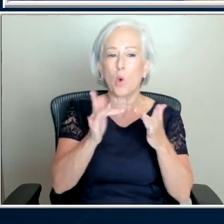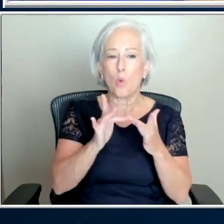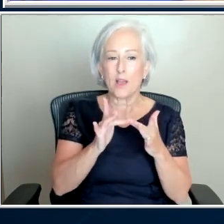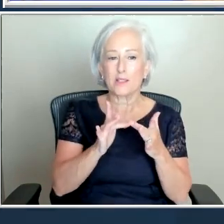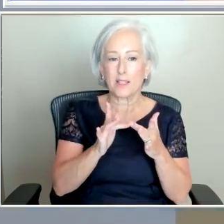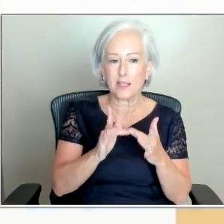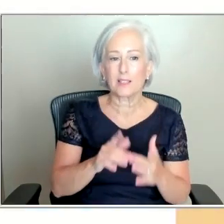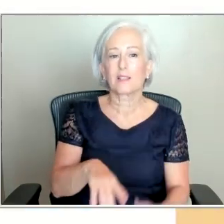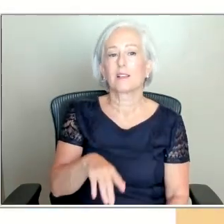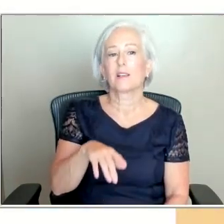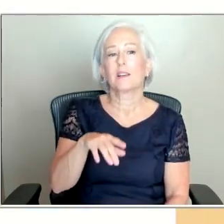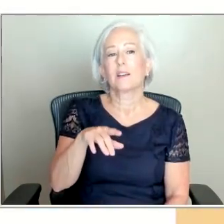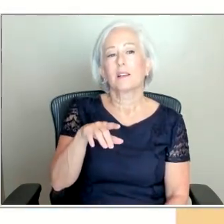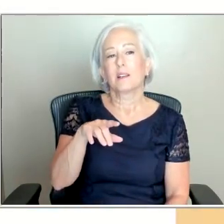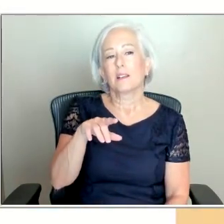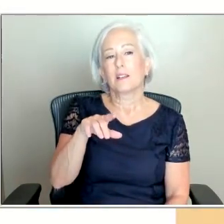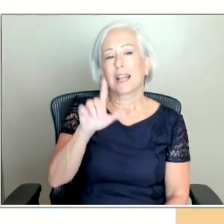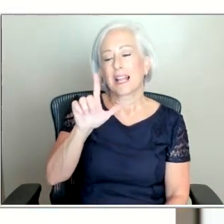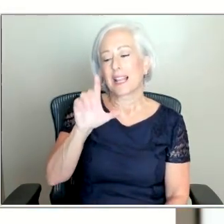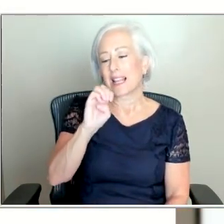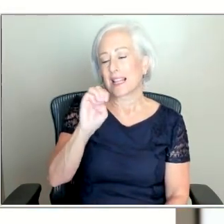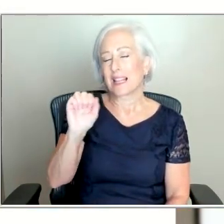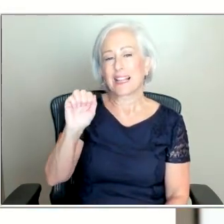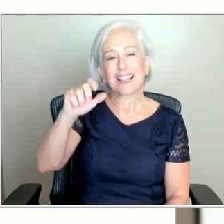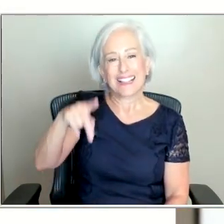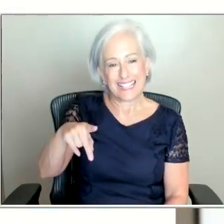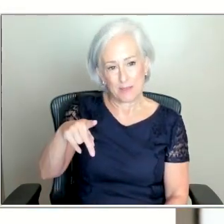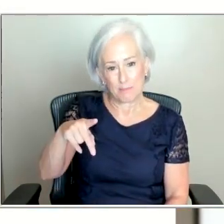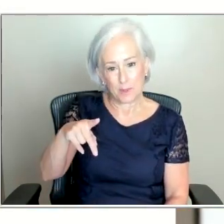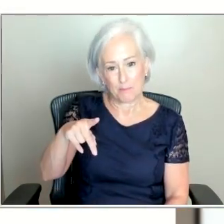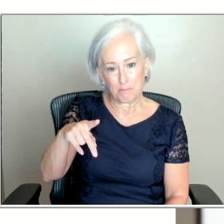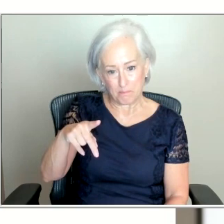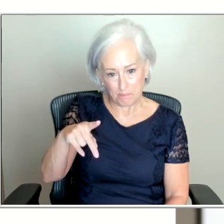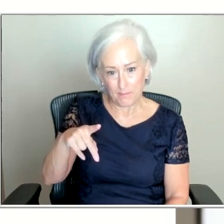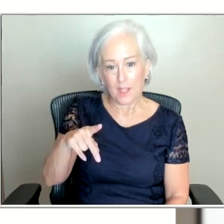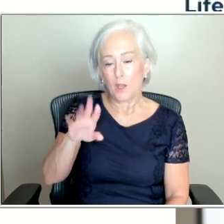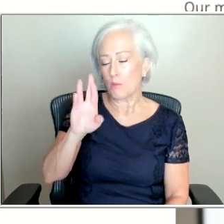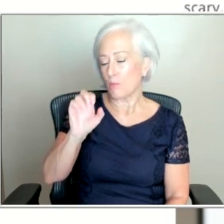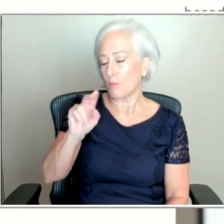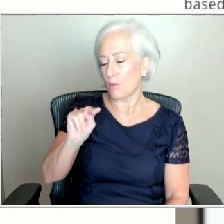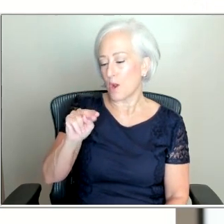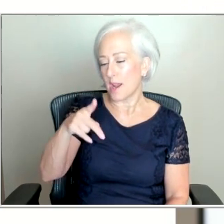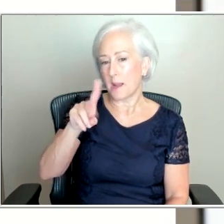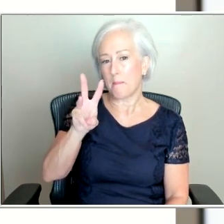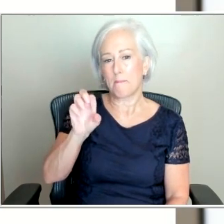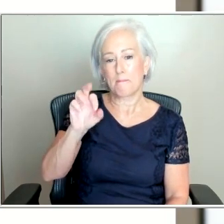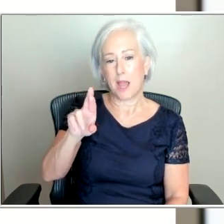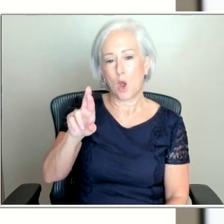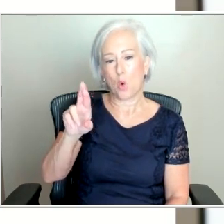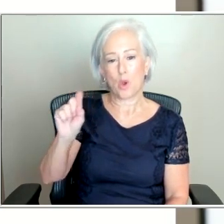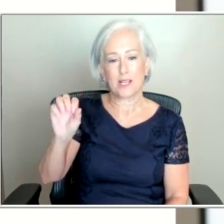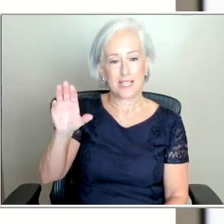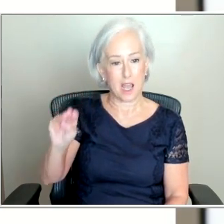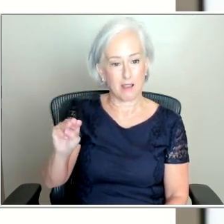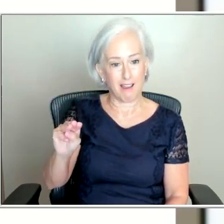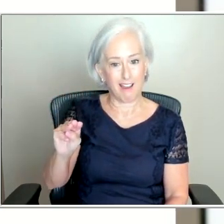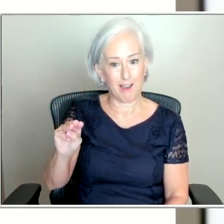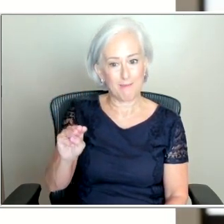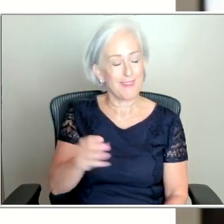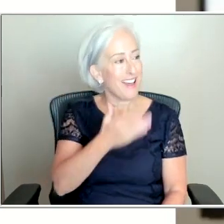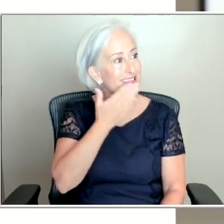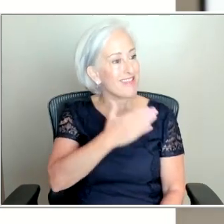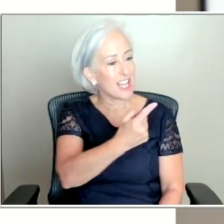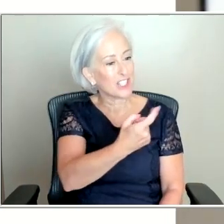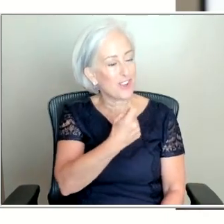leapbrainpower.com. Tell us about that. And also, I believe there's a free boot camp that's coming up soon. Yeah, so thank you for asking about